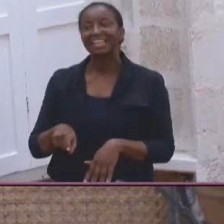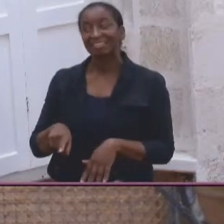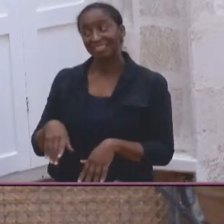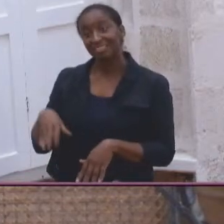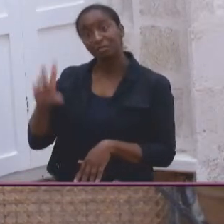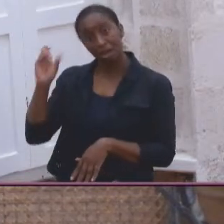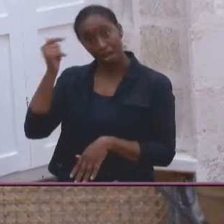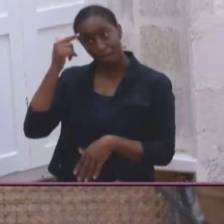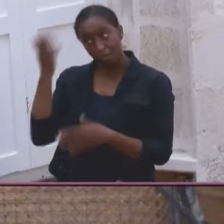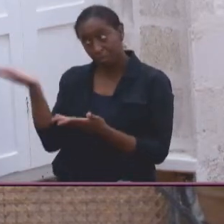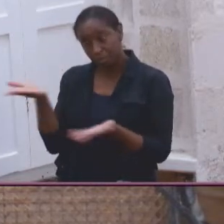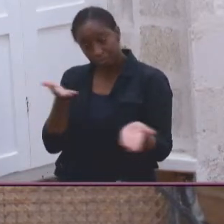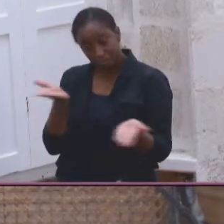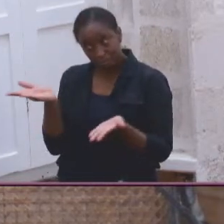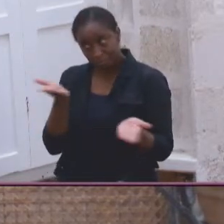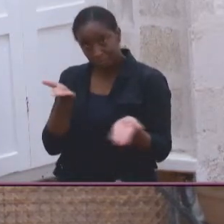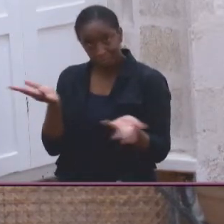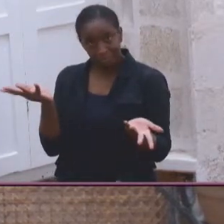dealing with these issues.